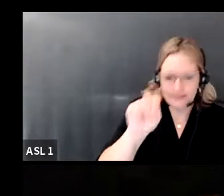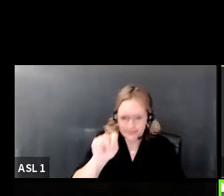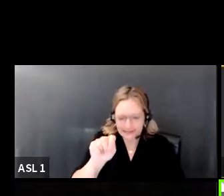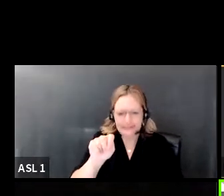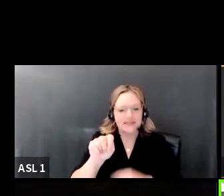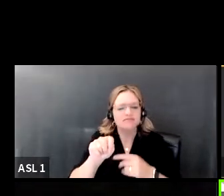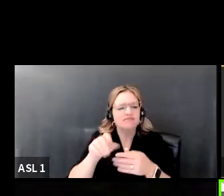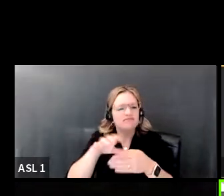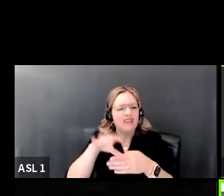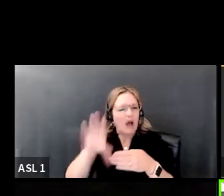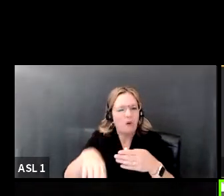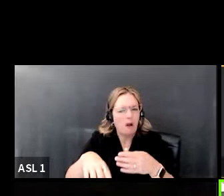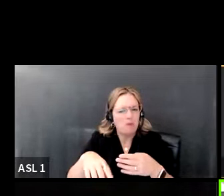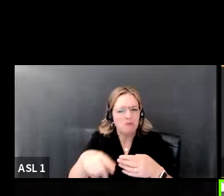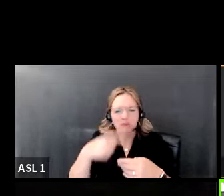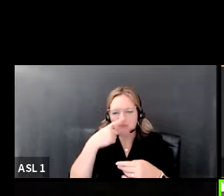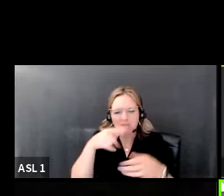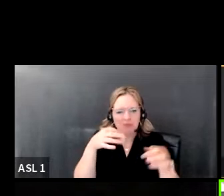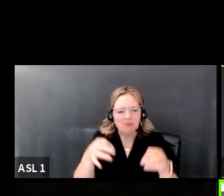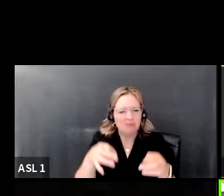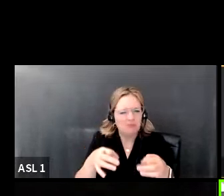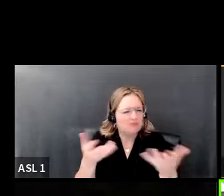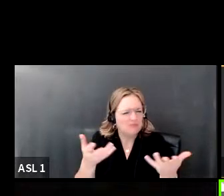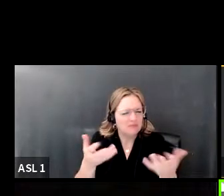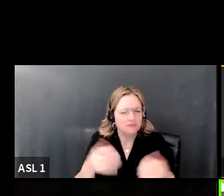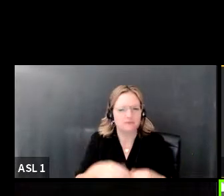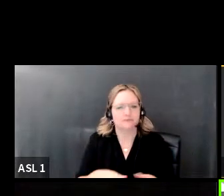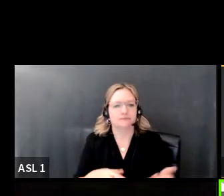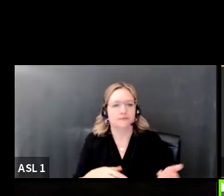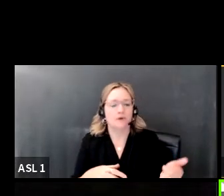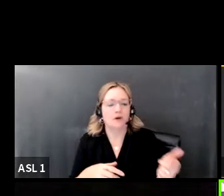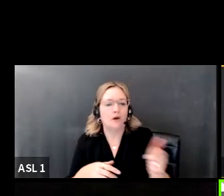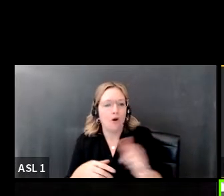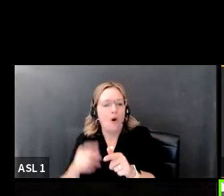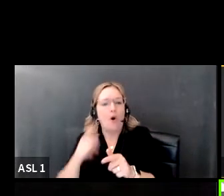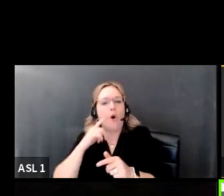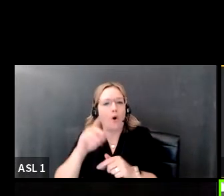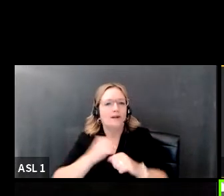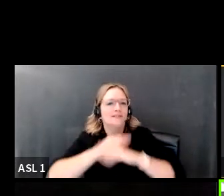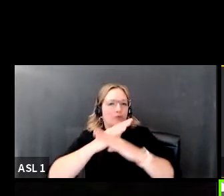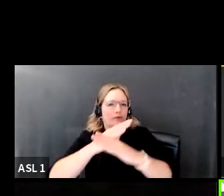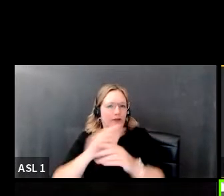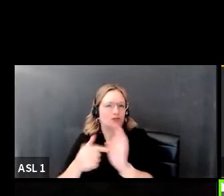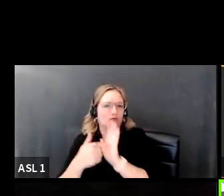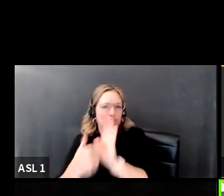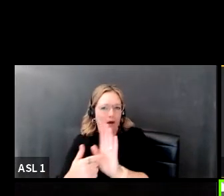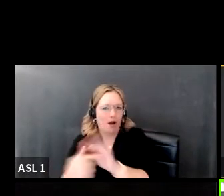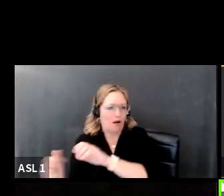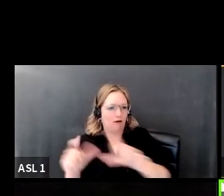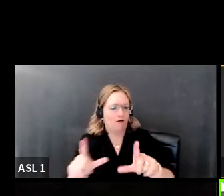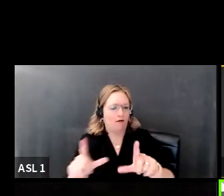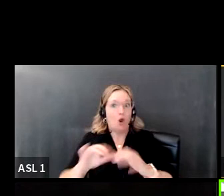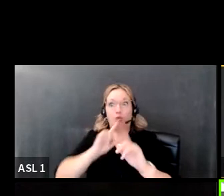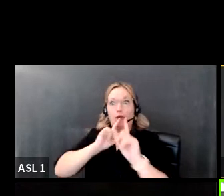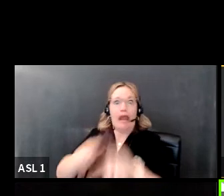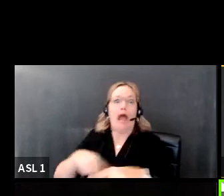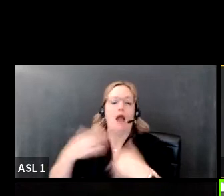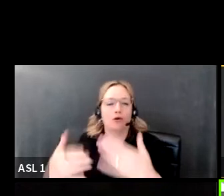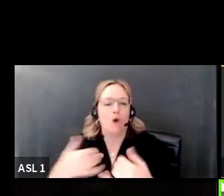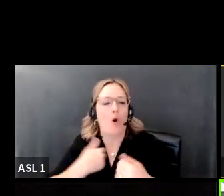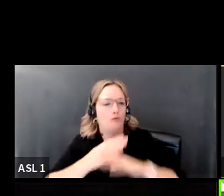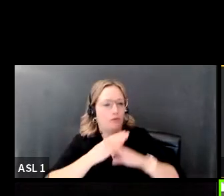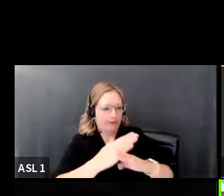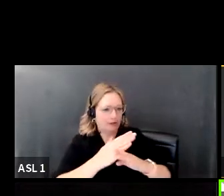briefly they are our upstream prevention uh model uh at the last board meeting i talked about um we have some